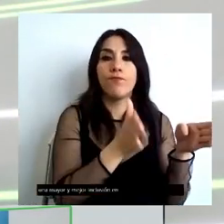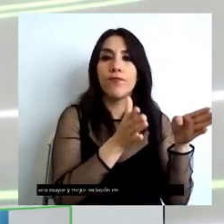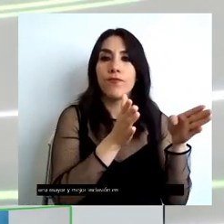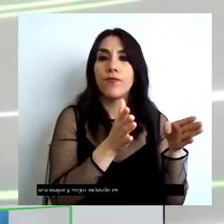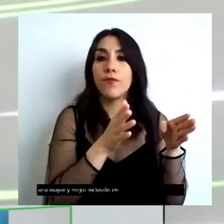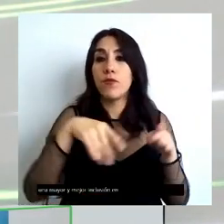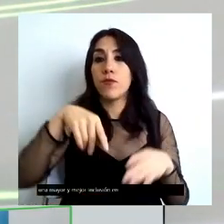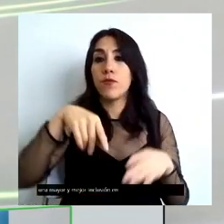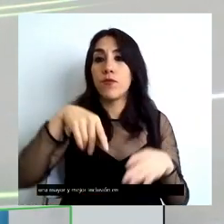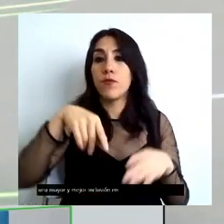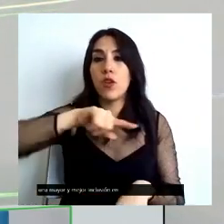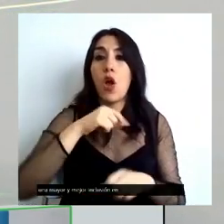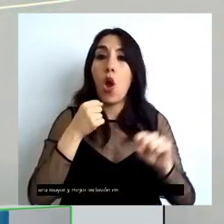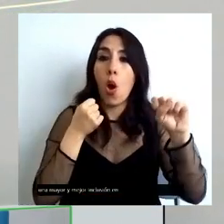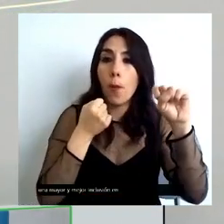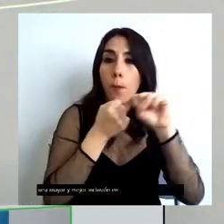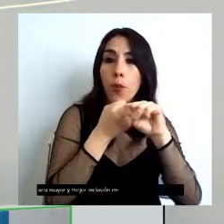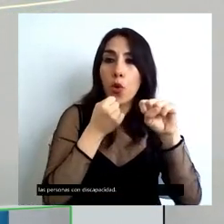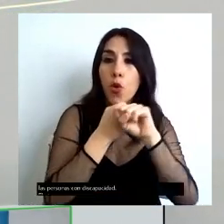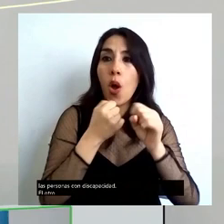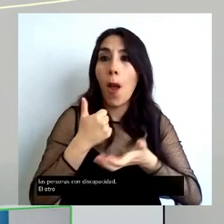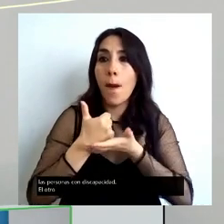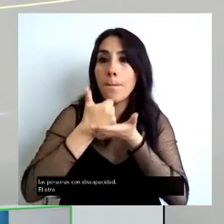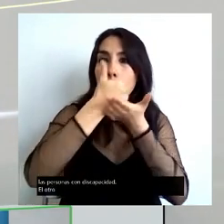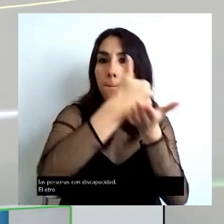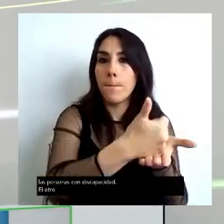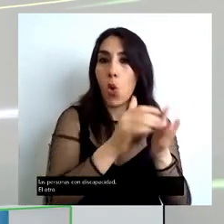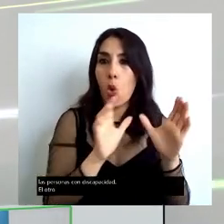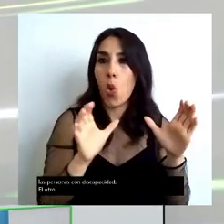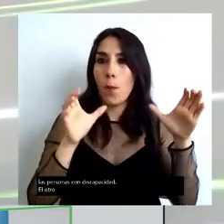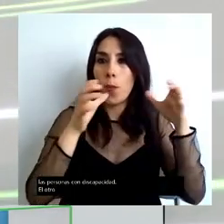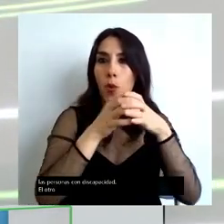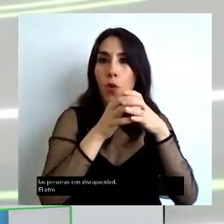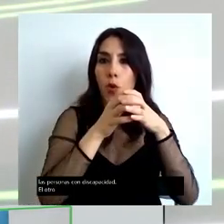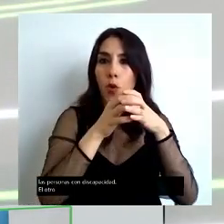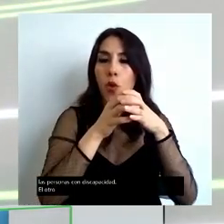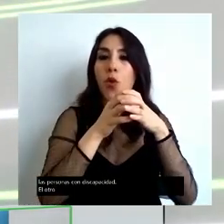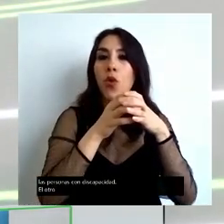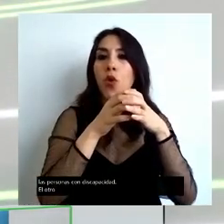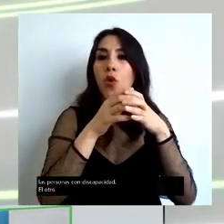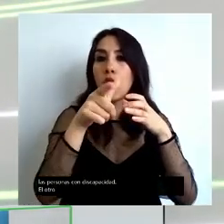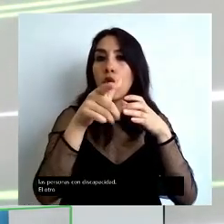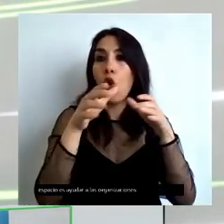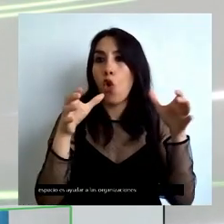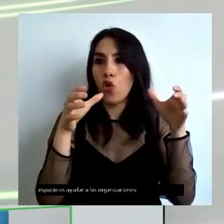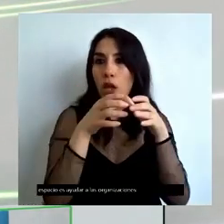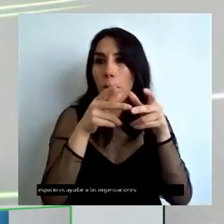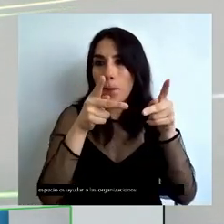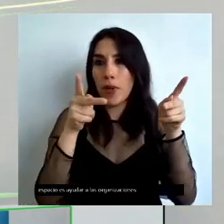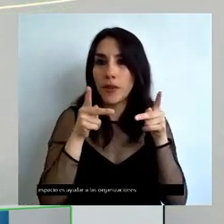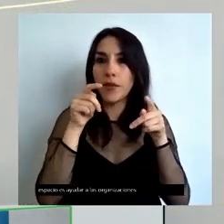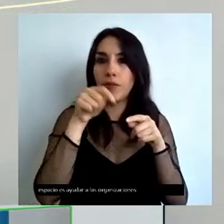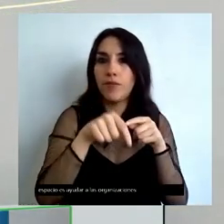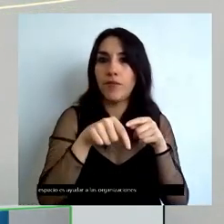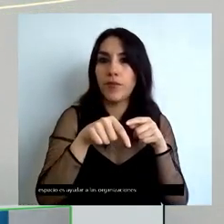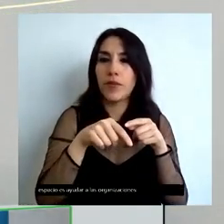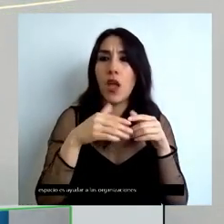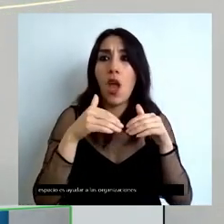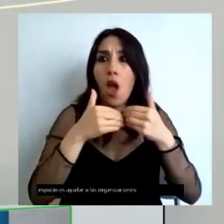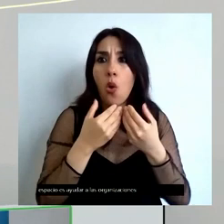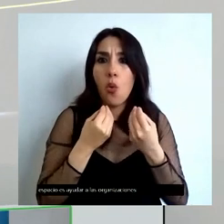work with the workers union and the companies associations, so people